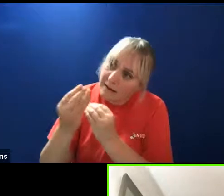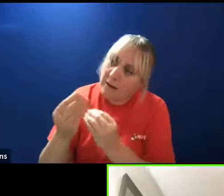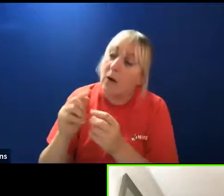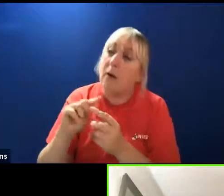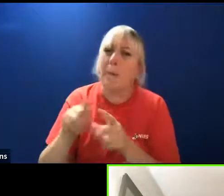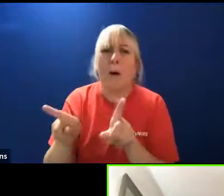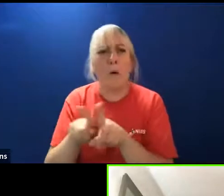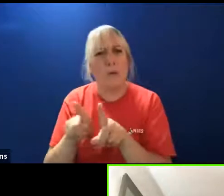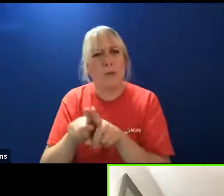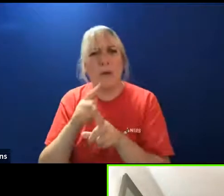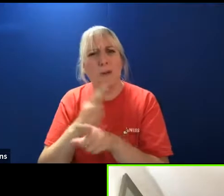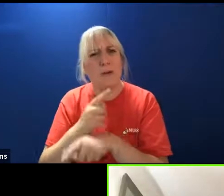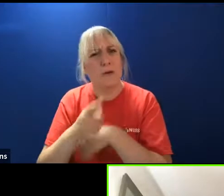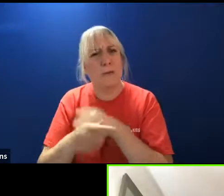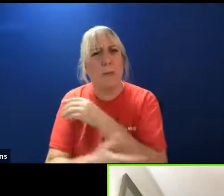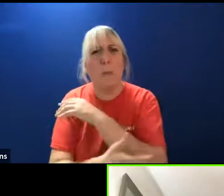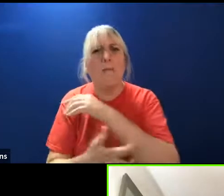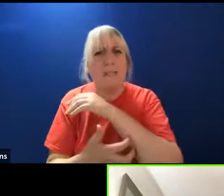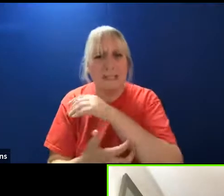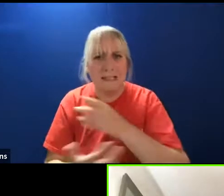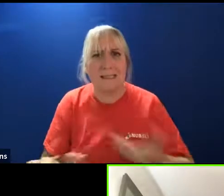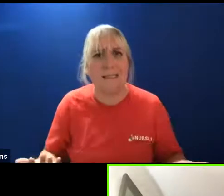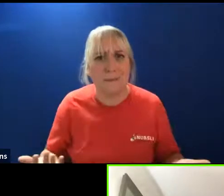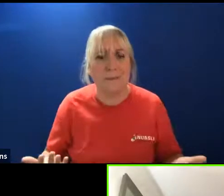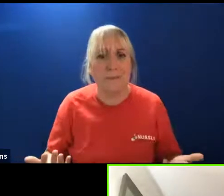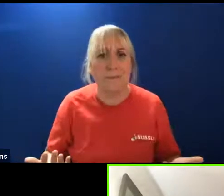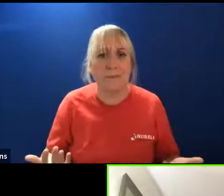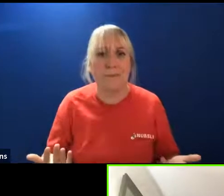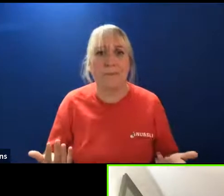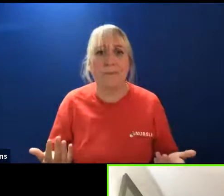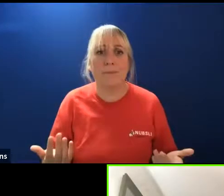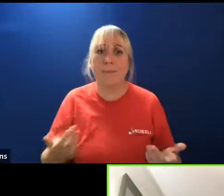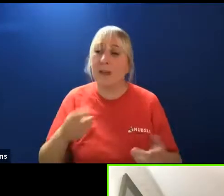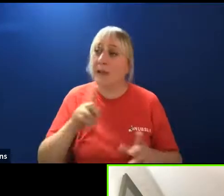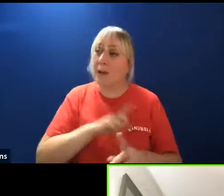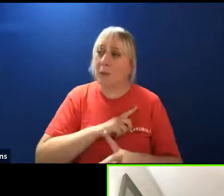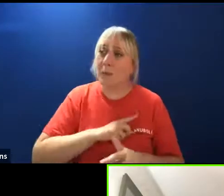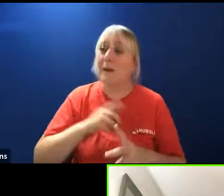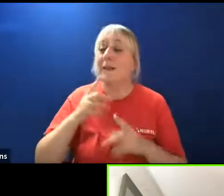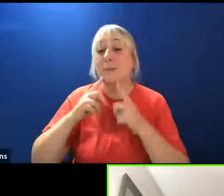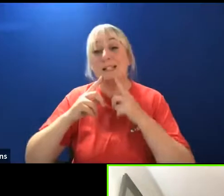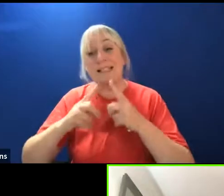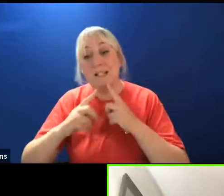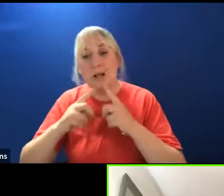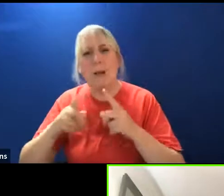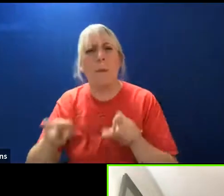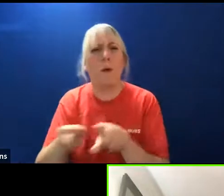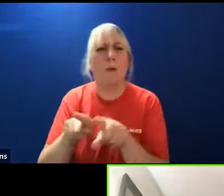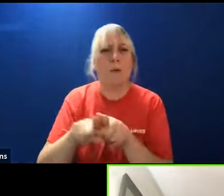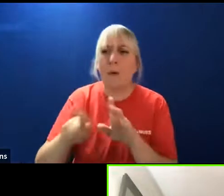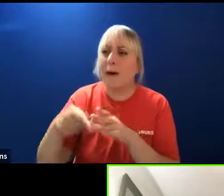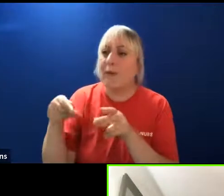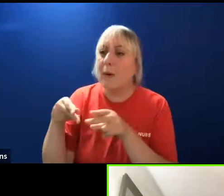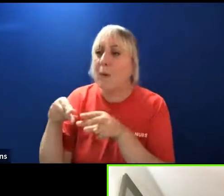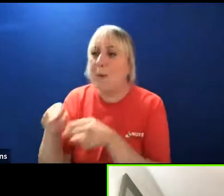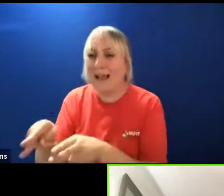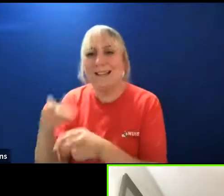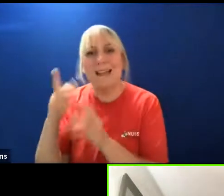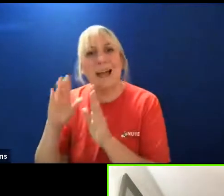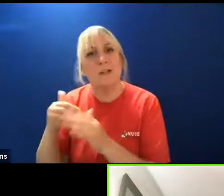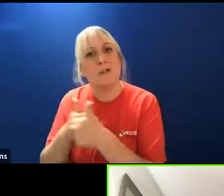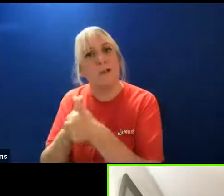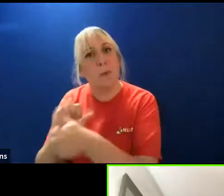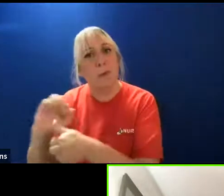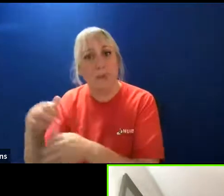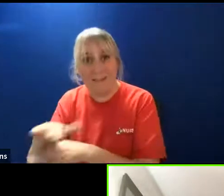a teacher, but also having other ways of having to support their families through work and through other